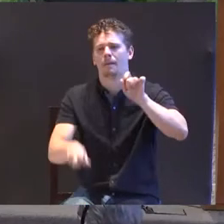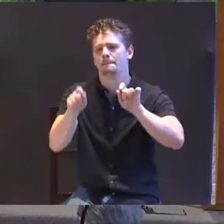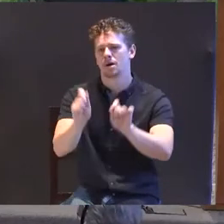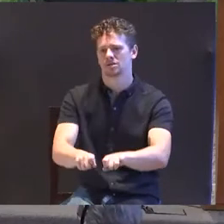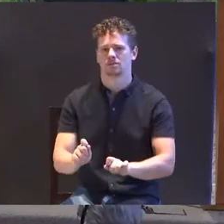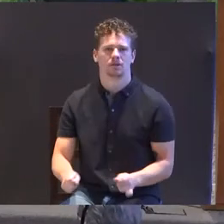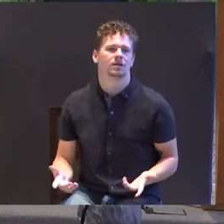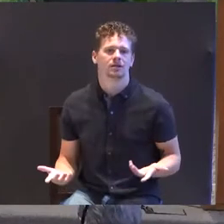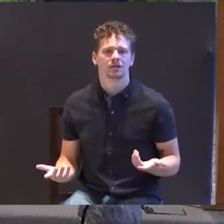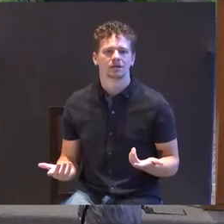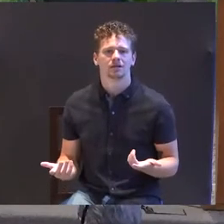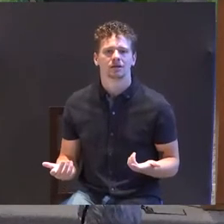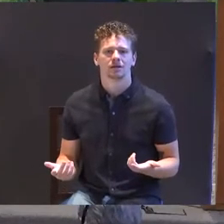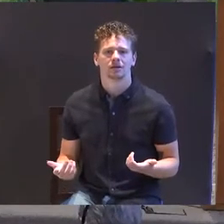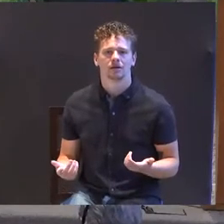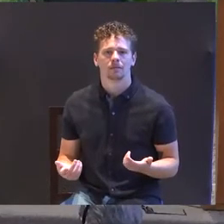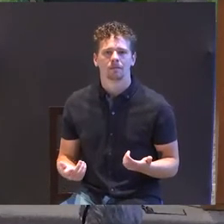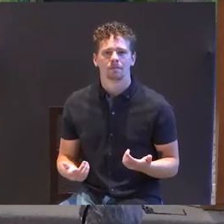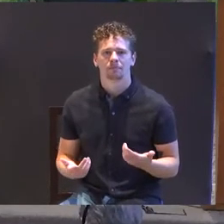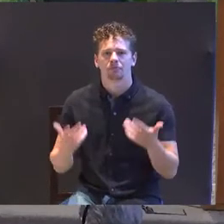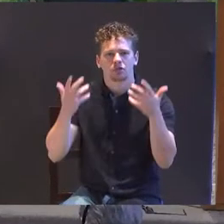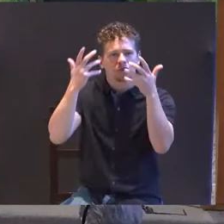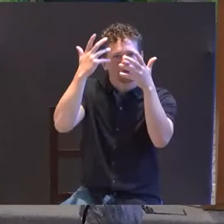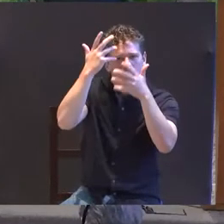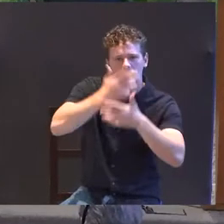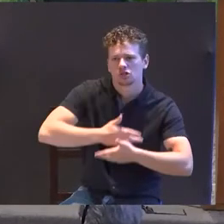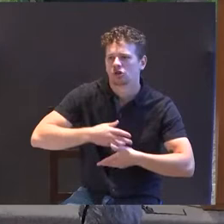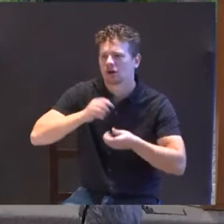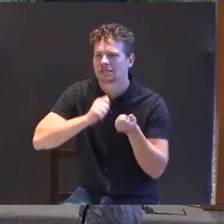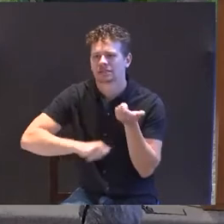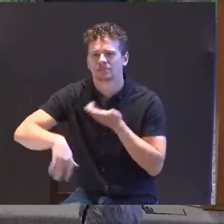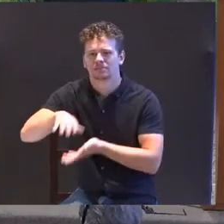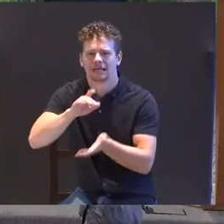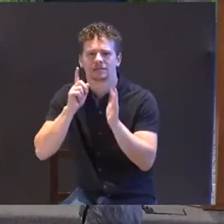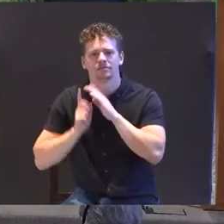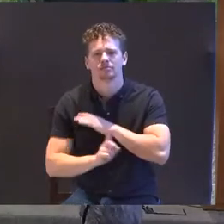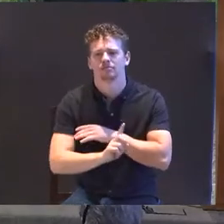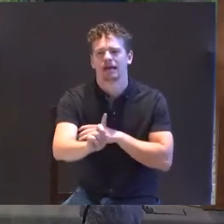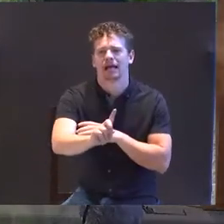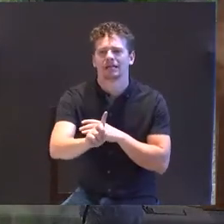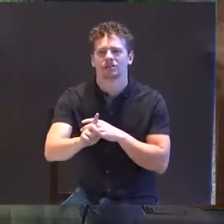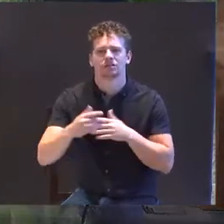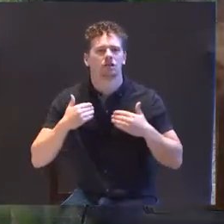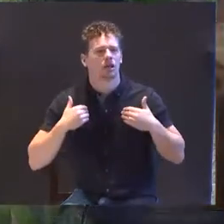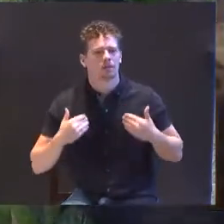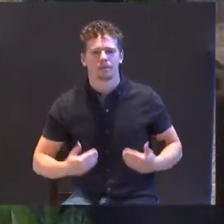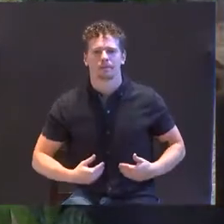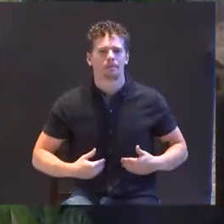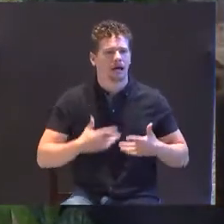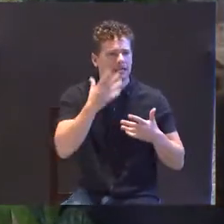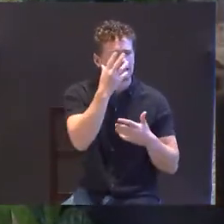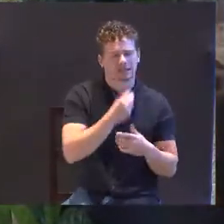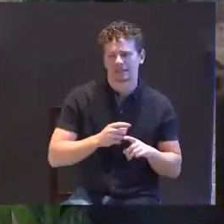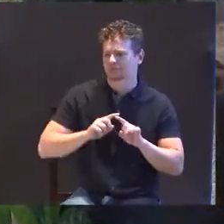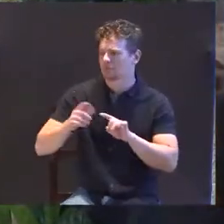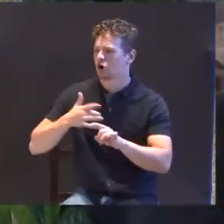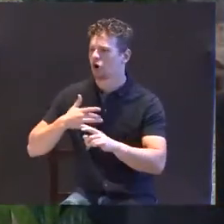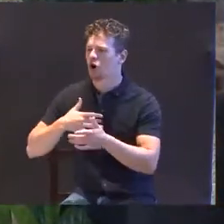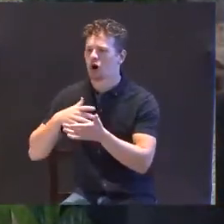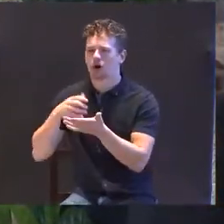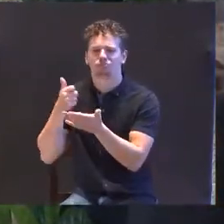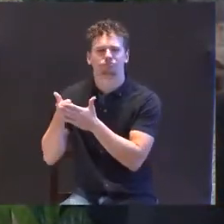there's a passage through the darkness and the mist, and though the body sleeps, the heart will never rest. Oh my goodness. You know,